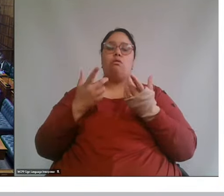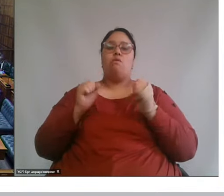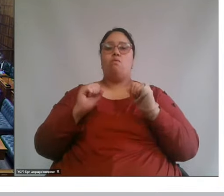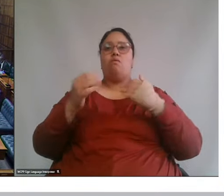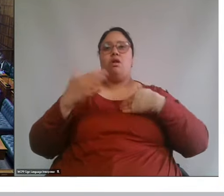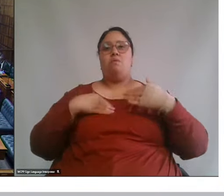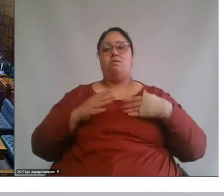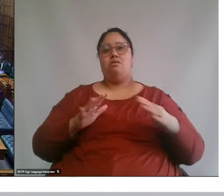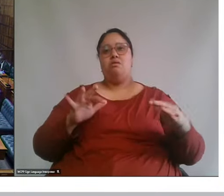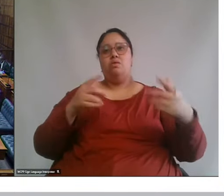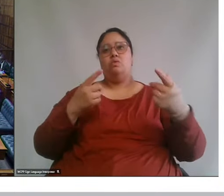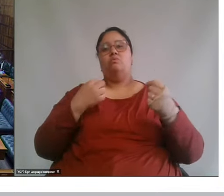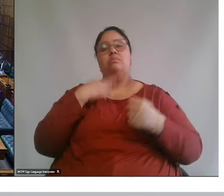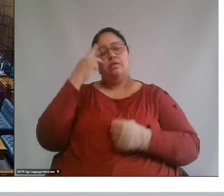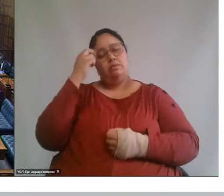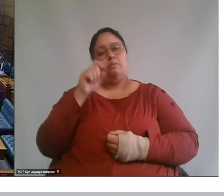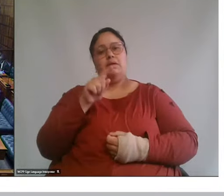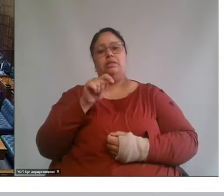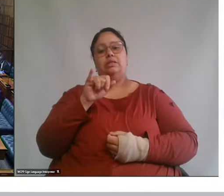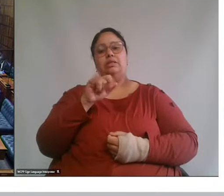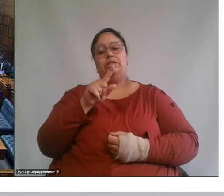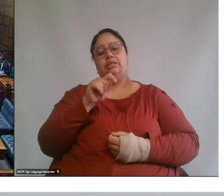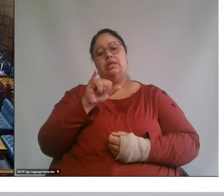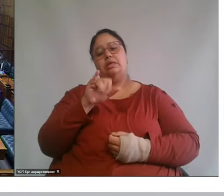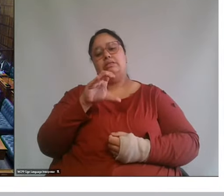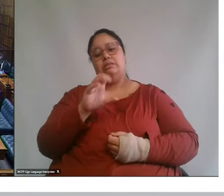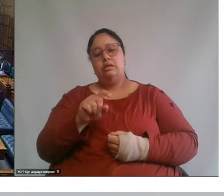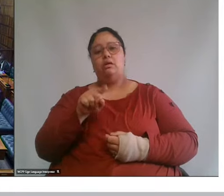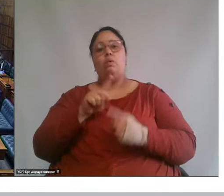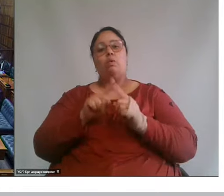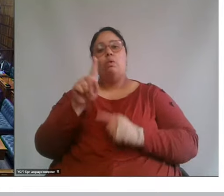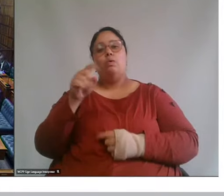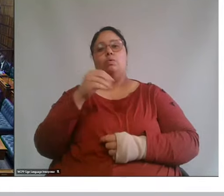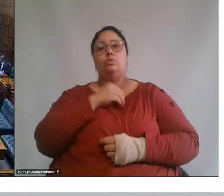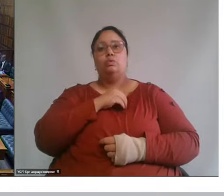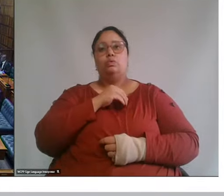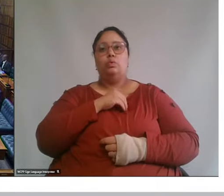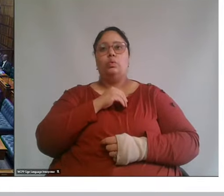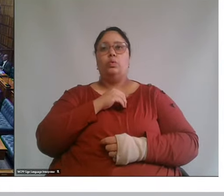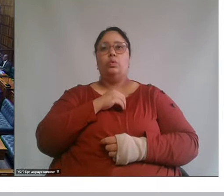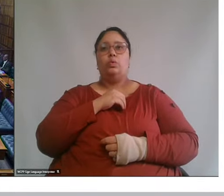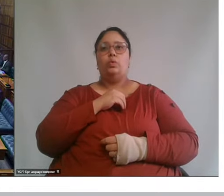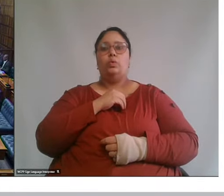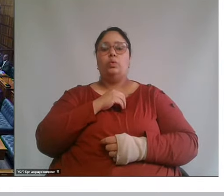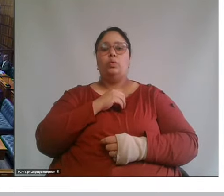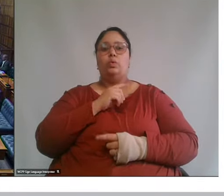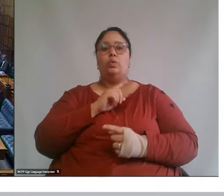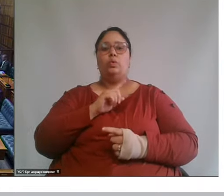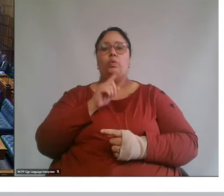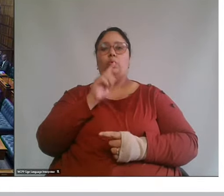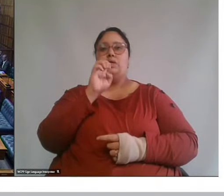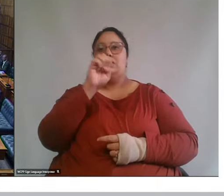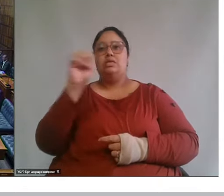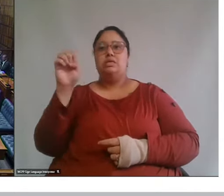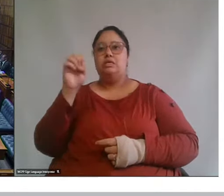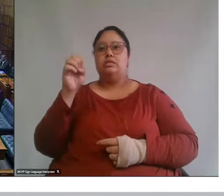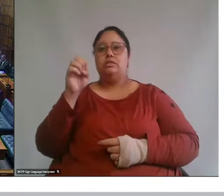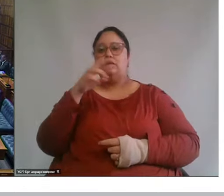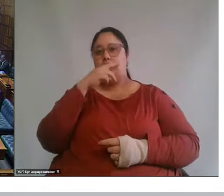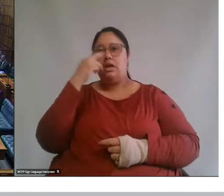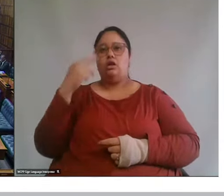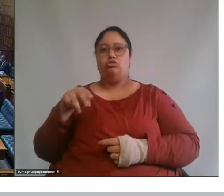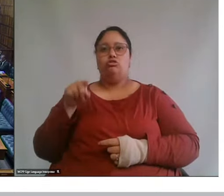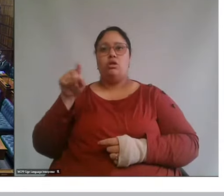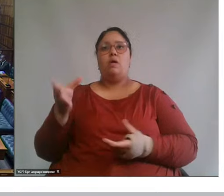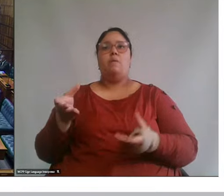remember there was DC actually went to East uh Russia and they brought a a